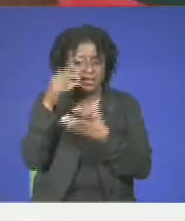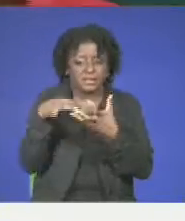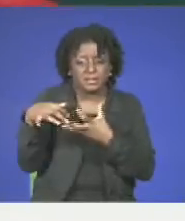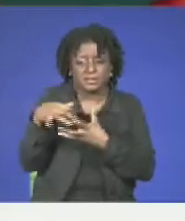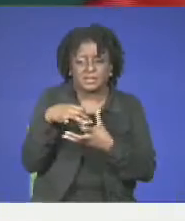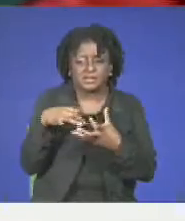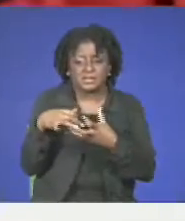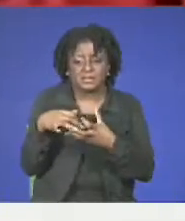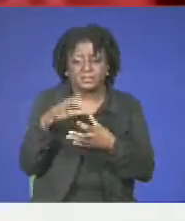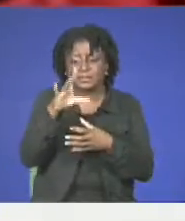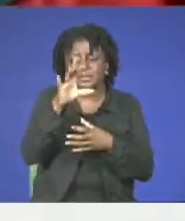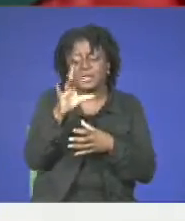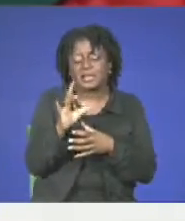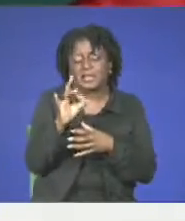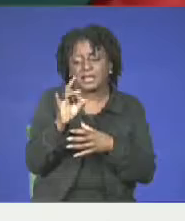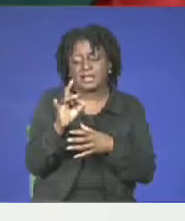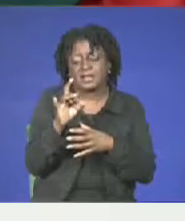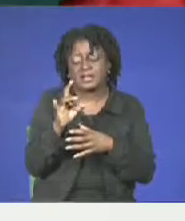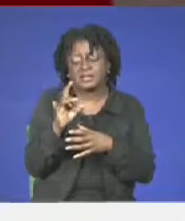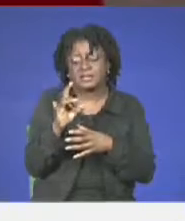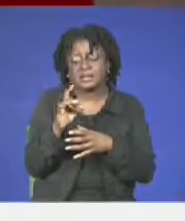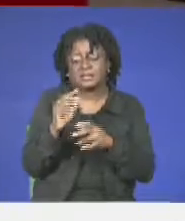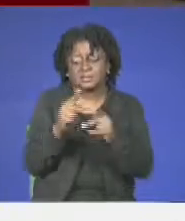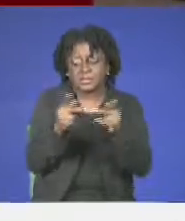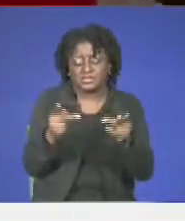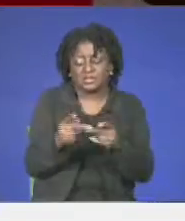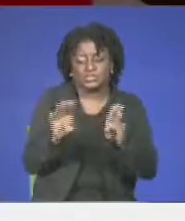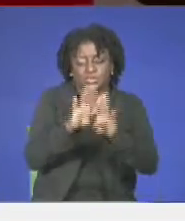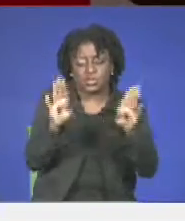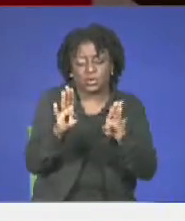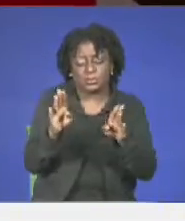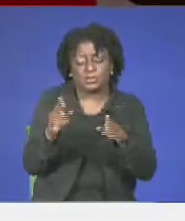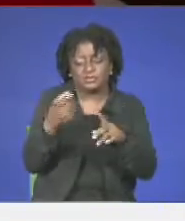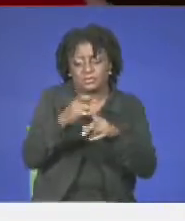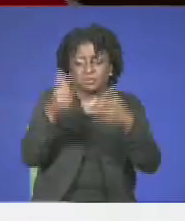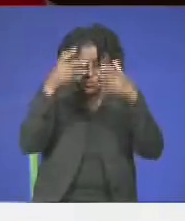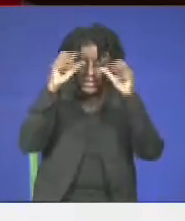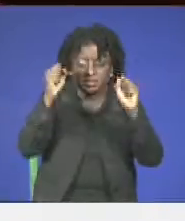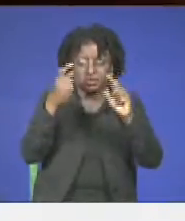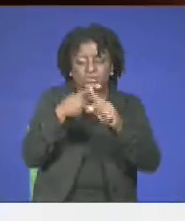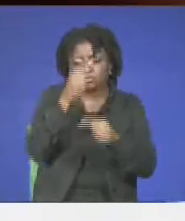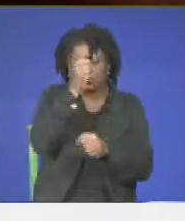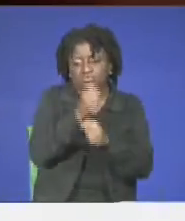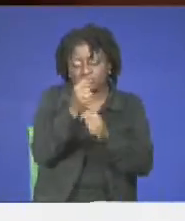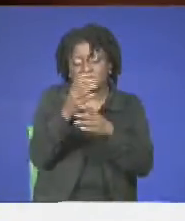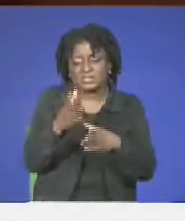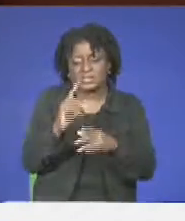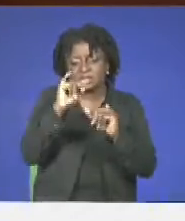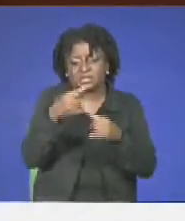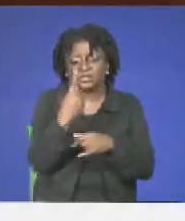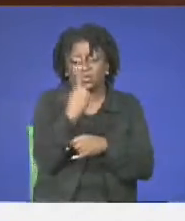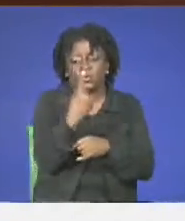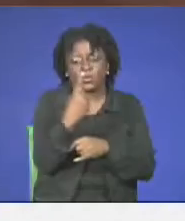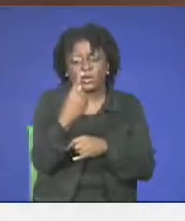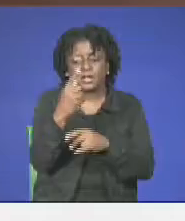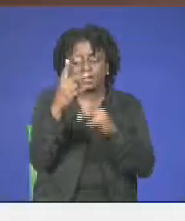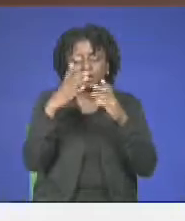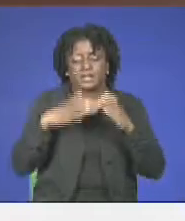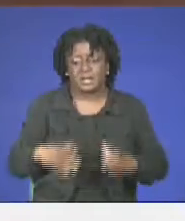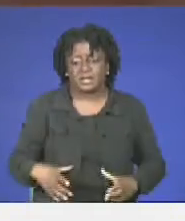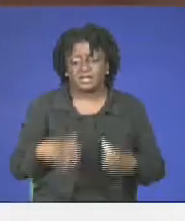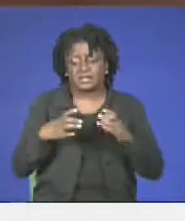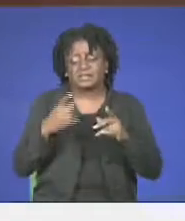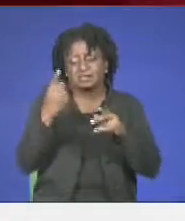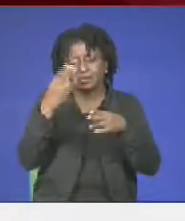Eight executive positions from president to trustee are open. A difference in this year's election, just one candidate's name is on each ballot